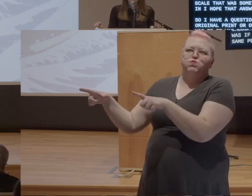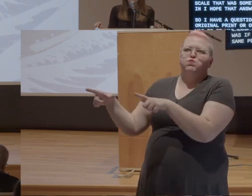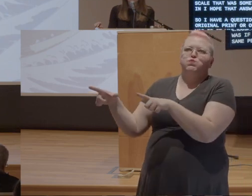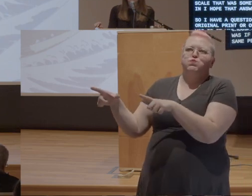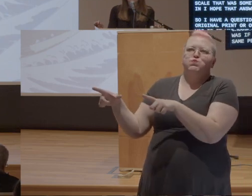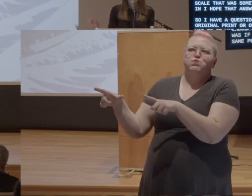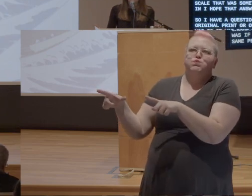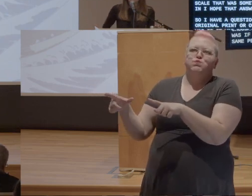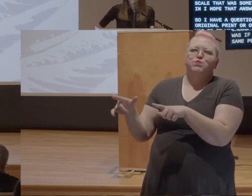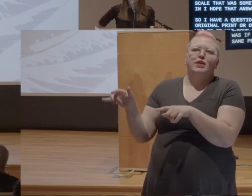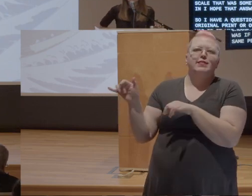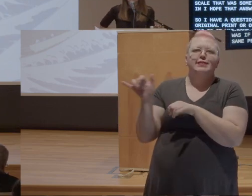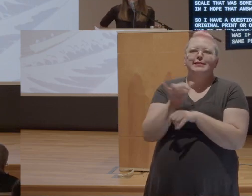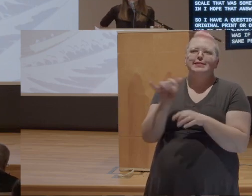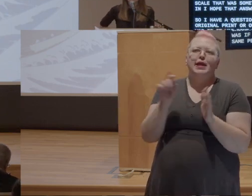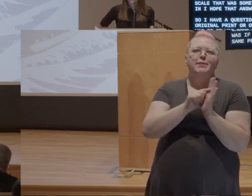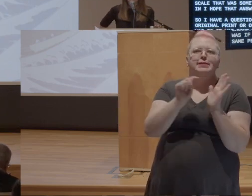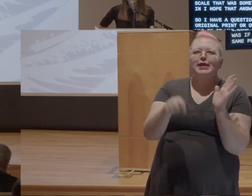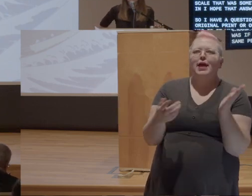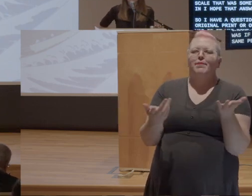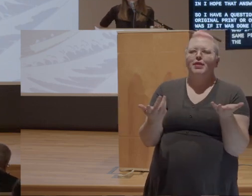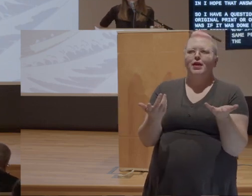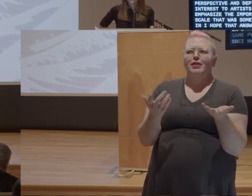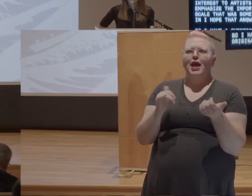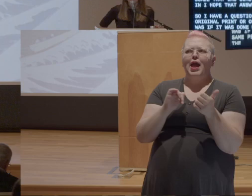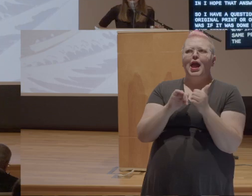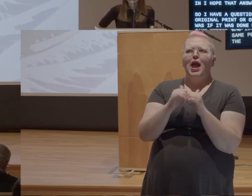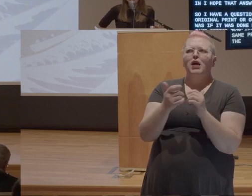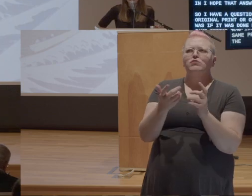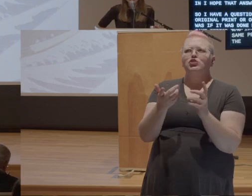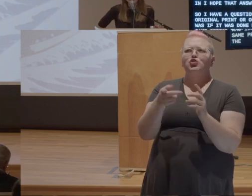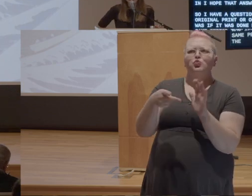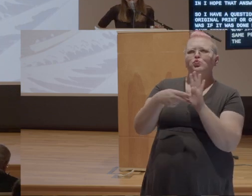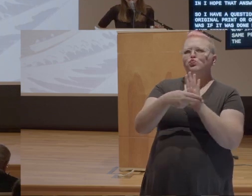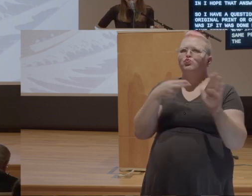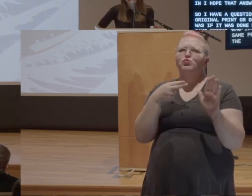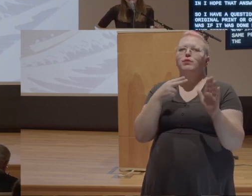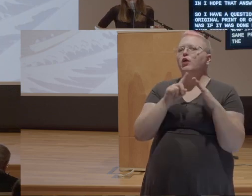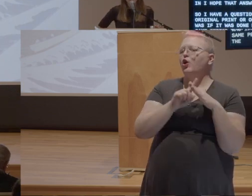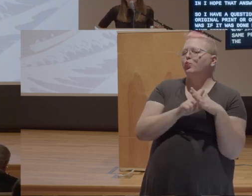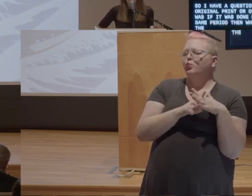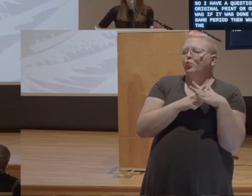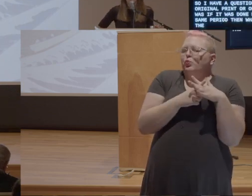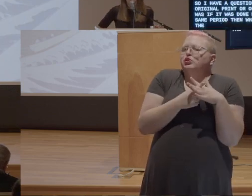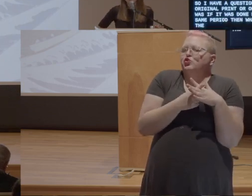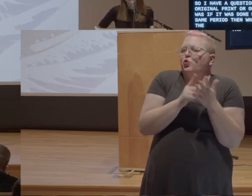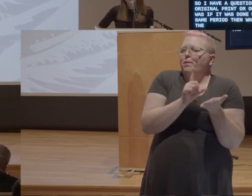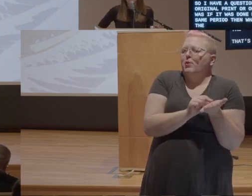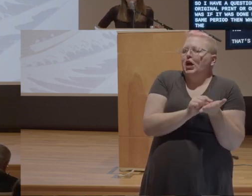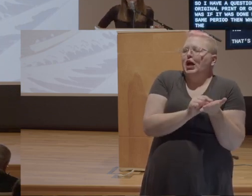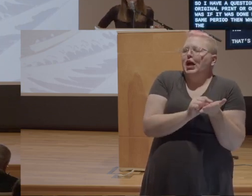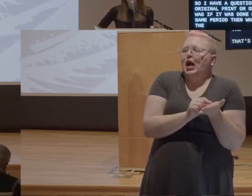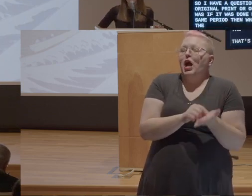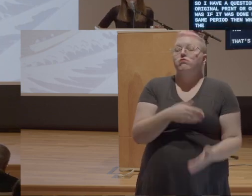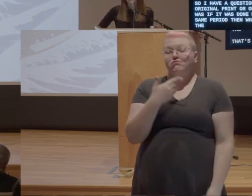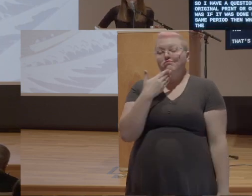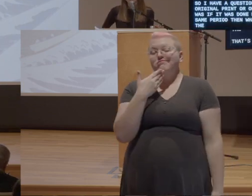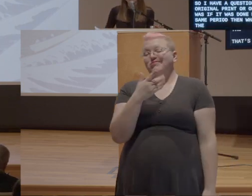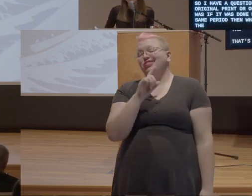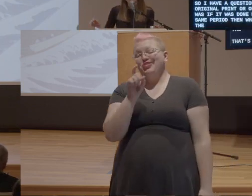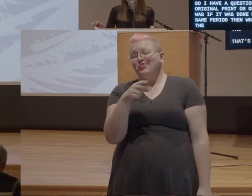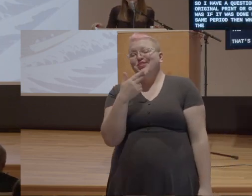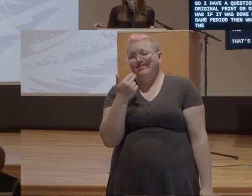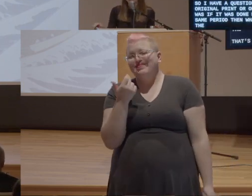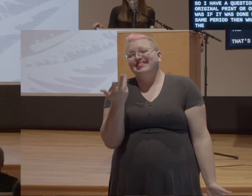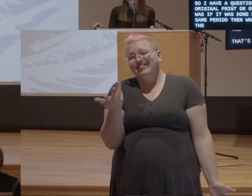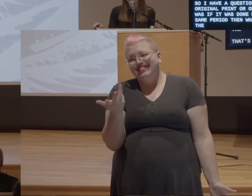then what would you consider to be the ultimate? That's a great question, and certainly